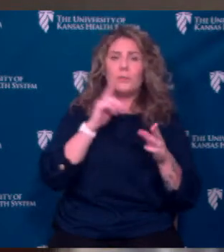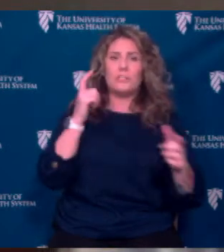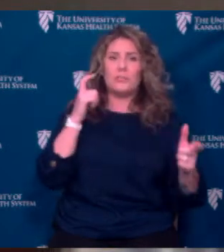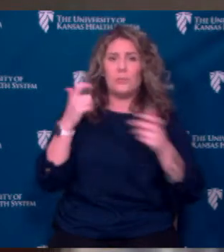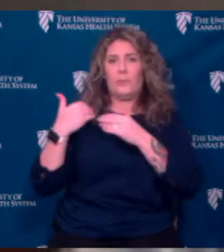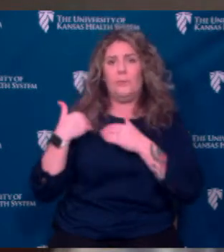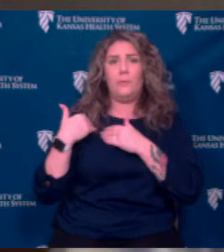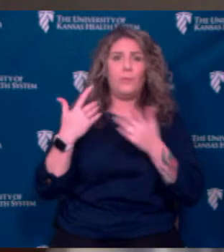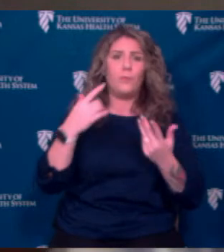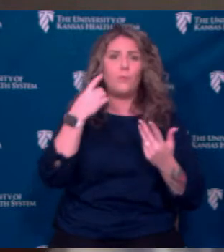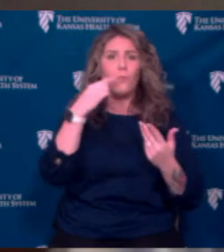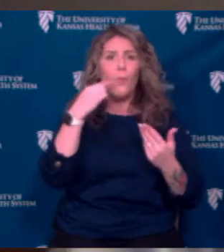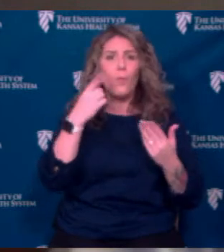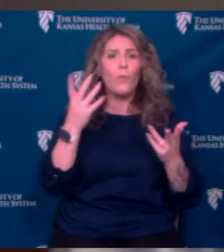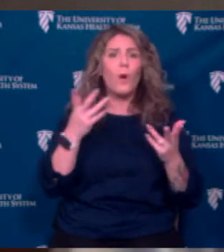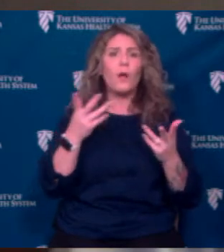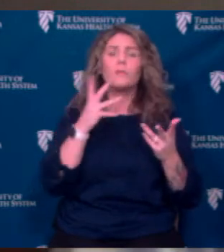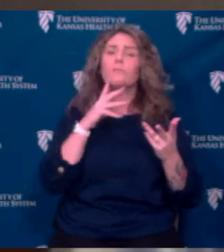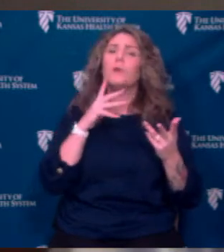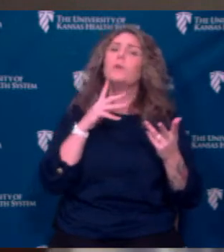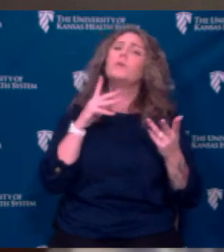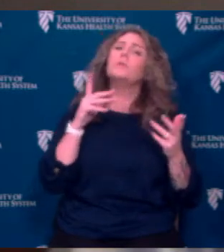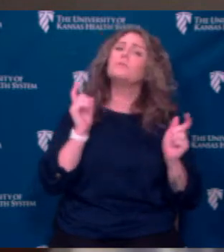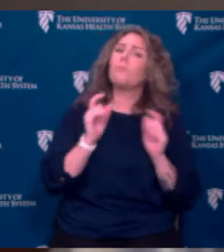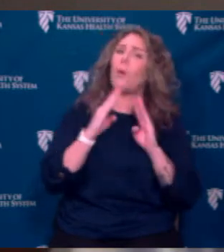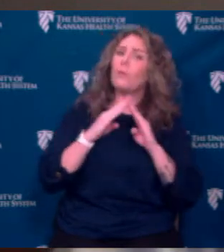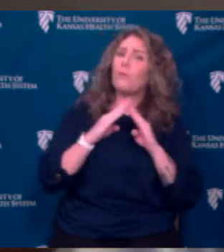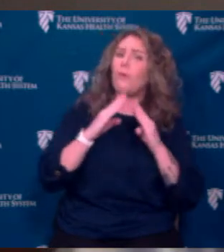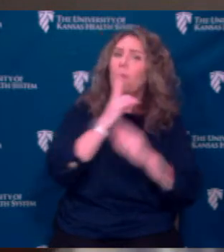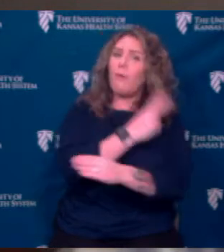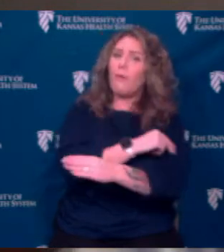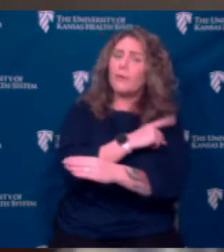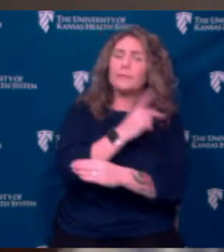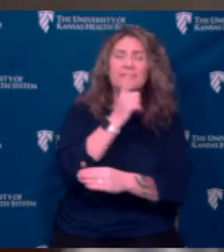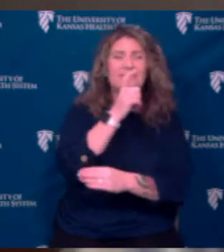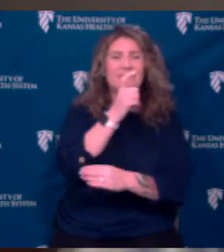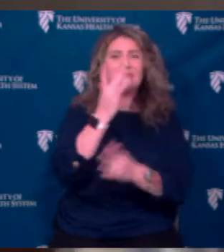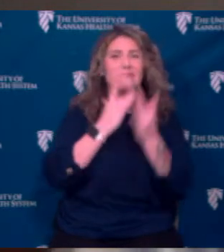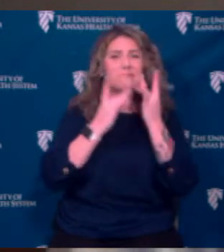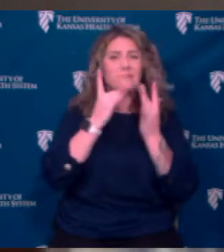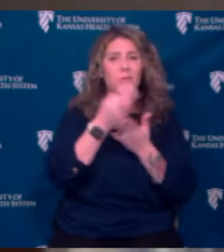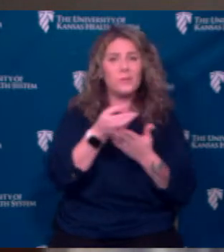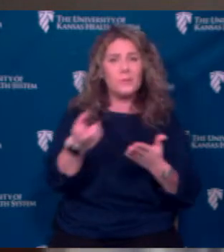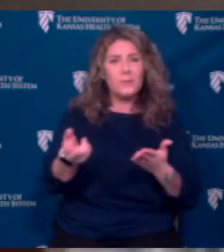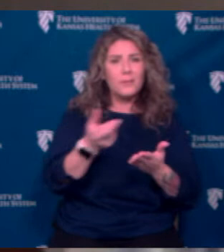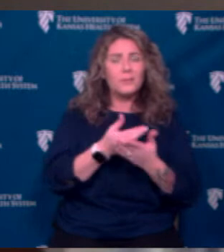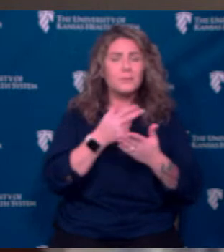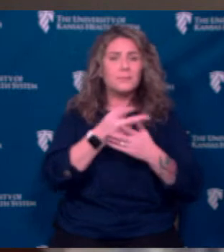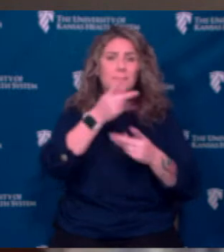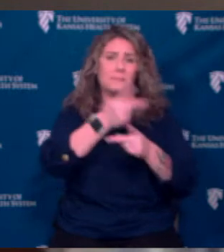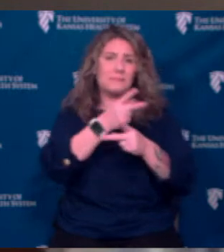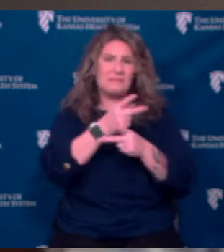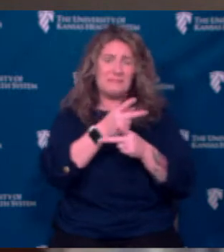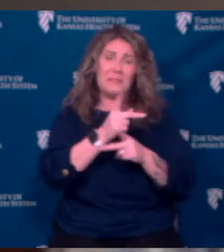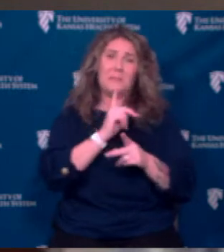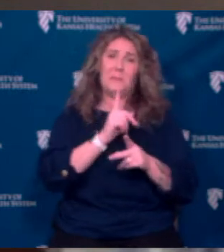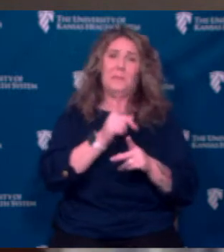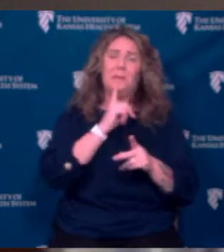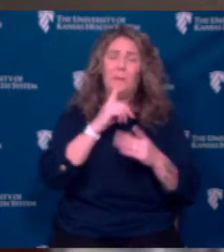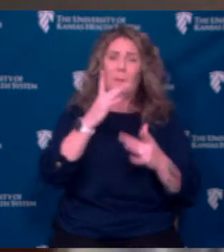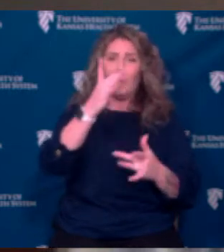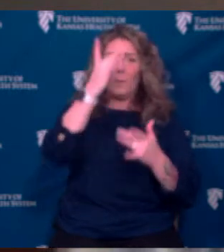burden to small town hospitals with fewer resources to take care of these exceptionally ill